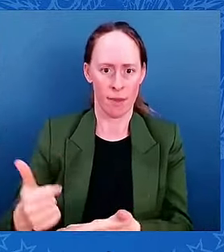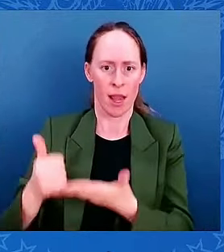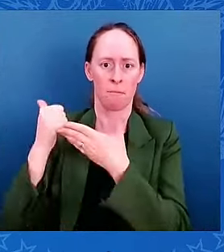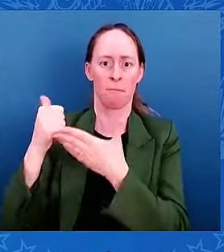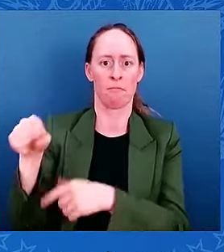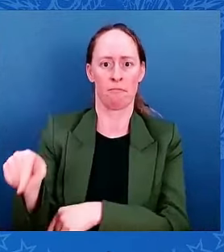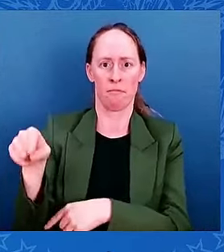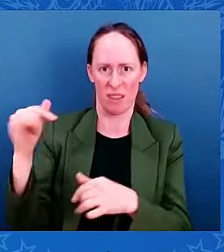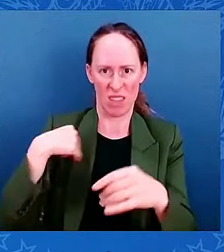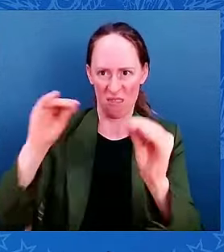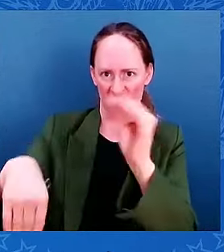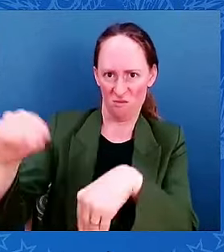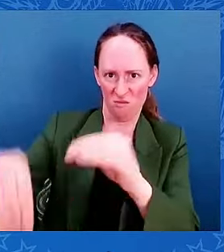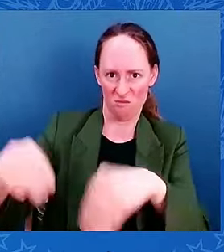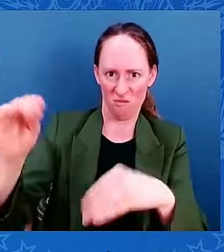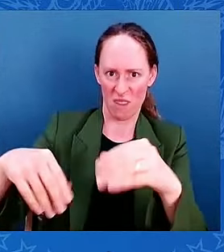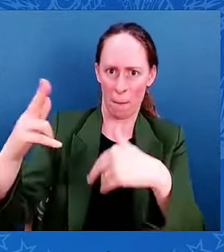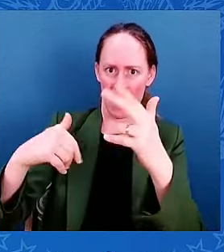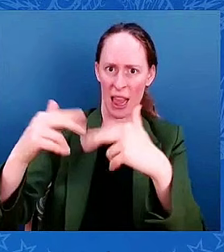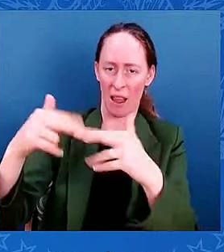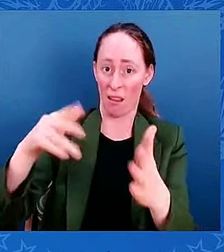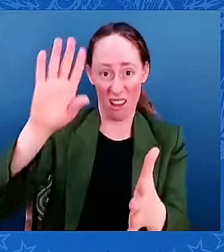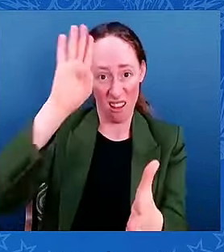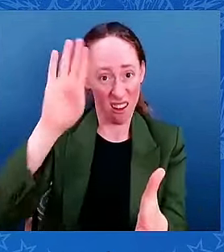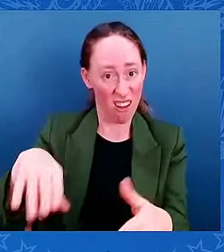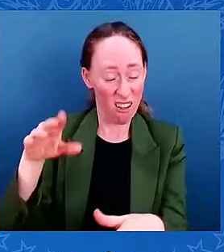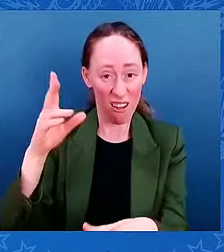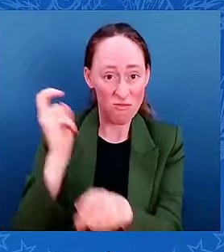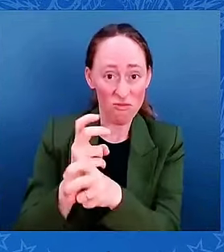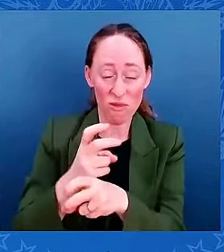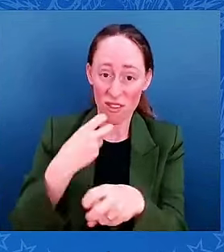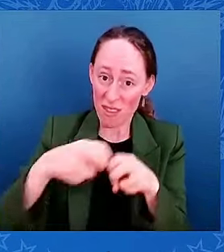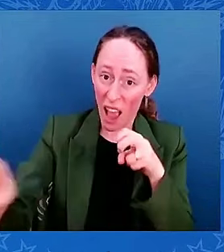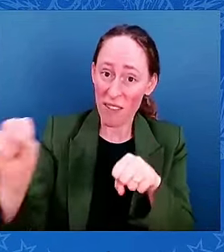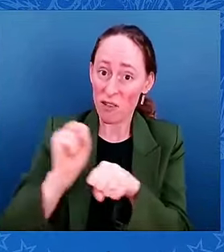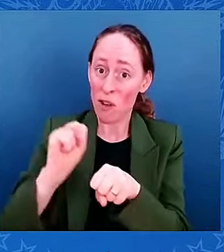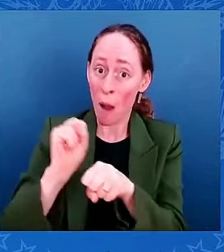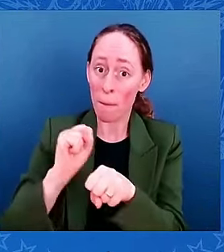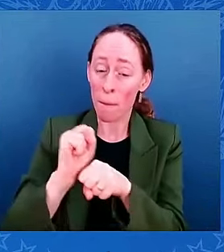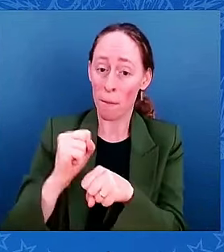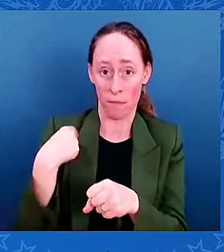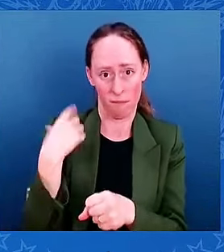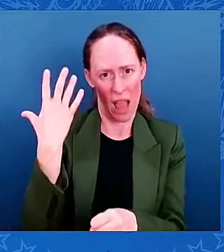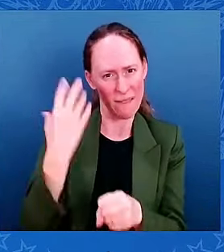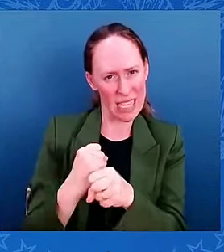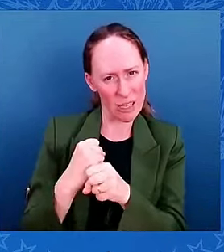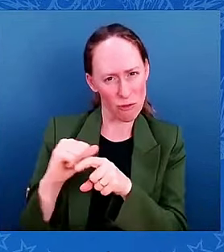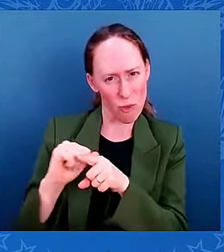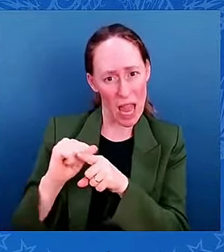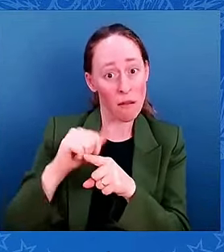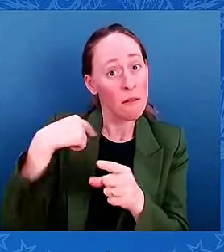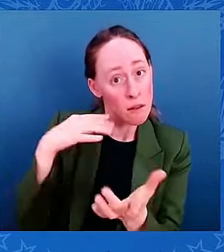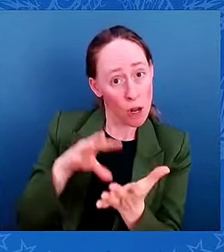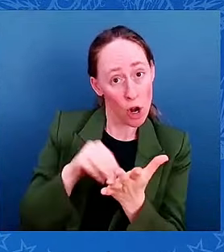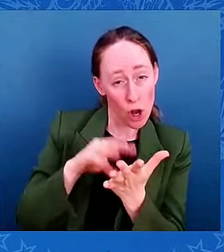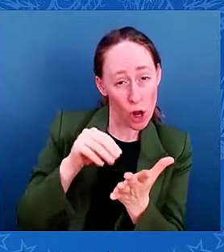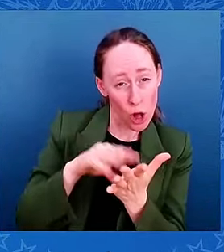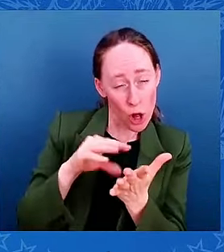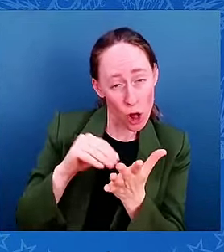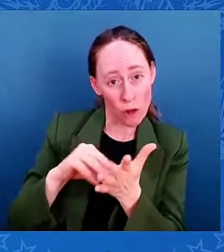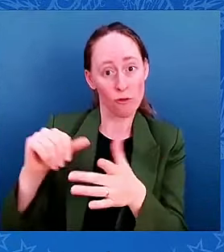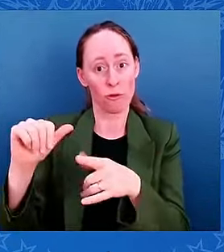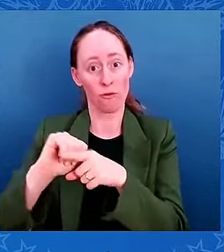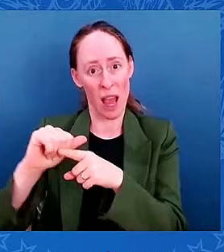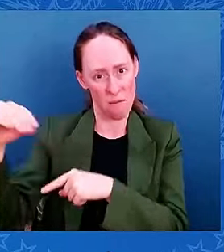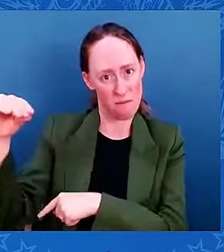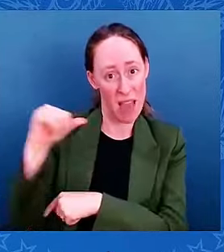We go through a 5-year registered apprenticeship program where we earn full wages and benefits while we learn the skills that make us the best